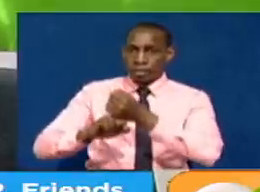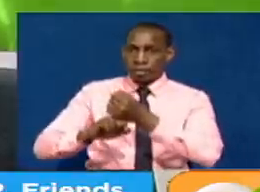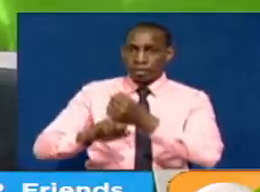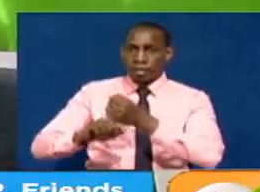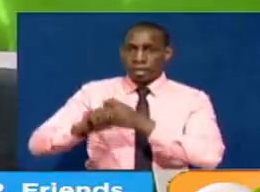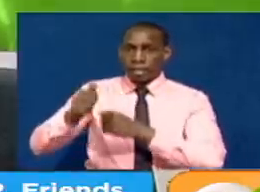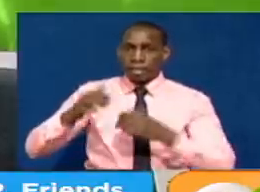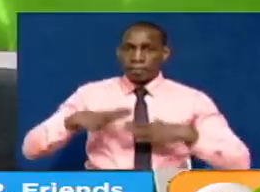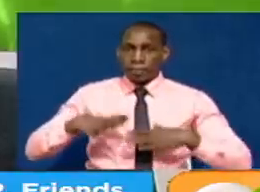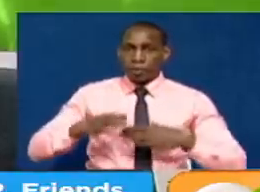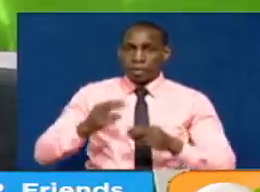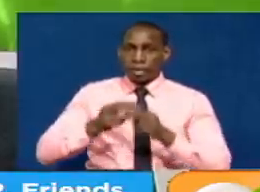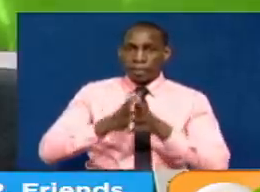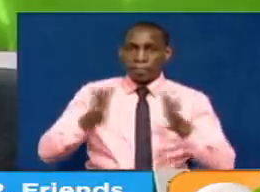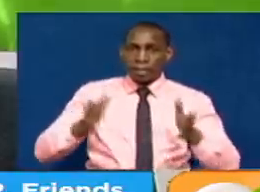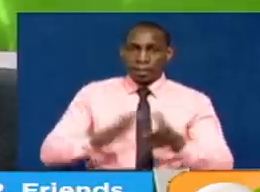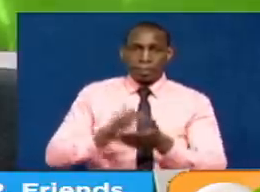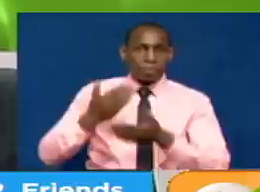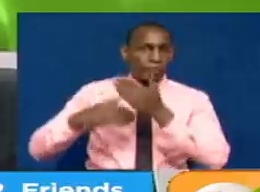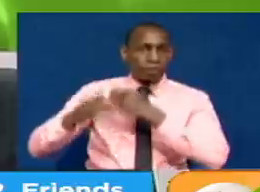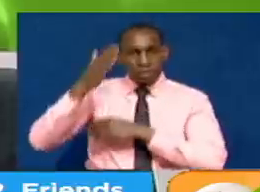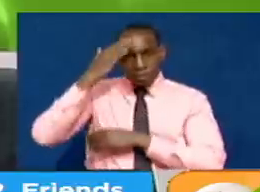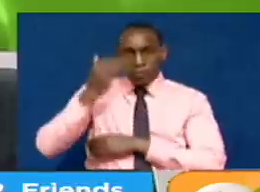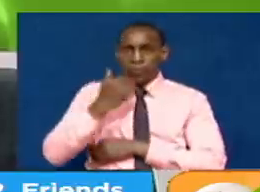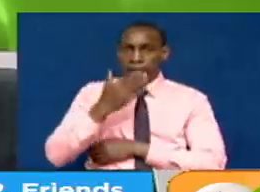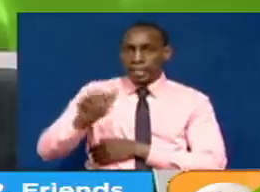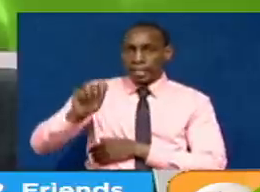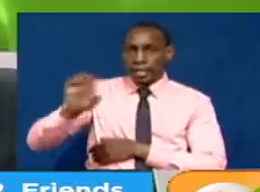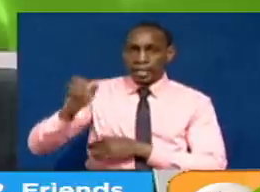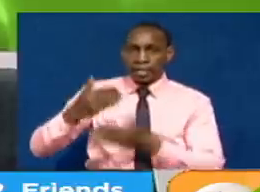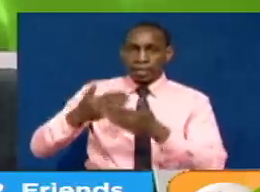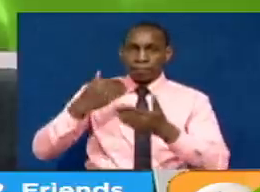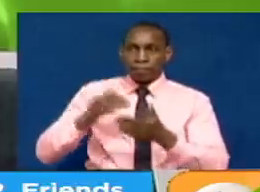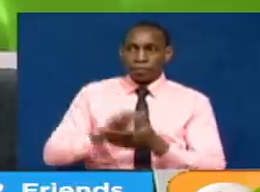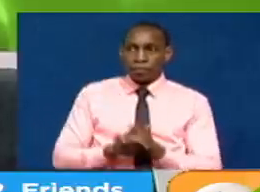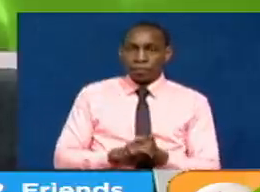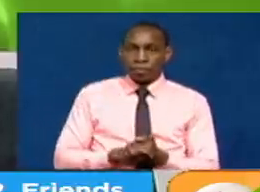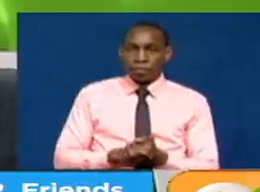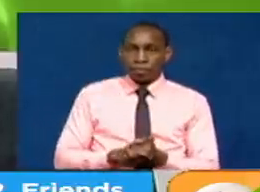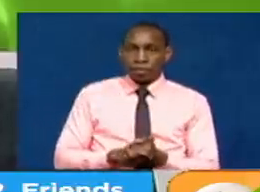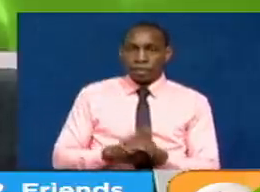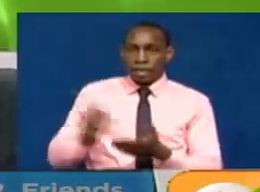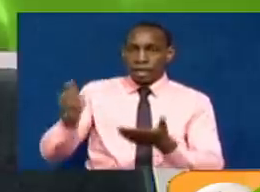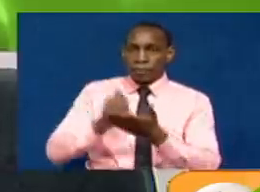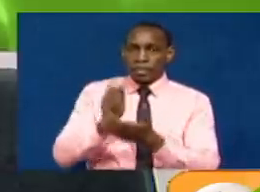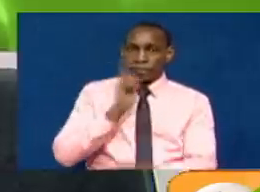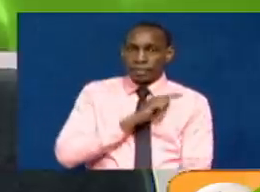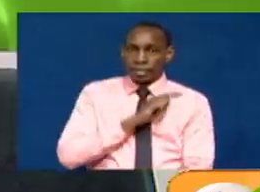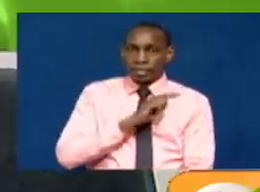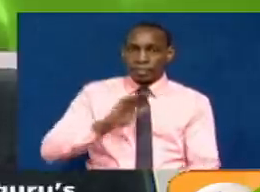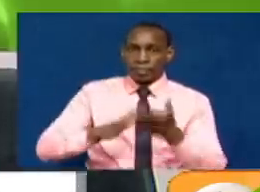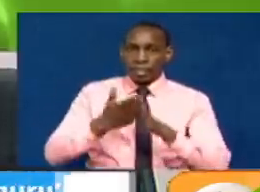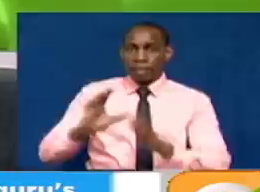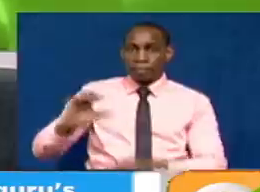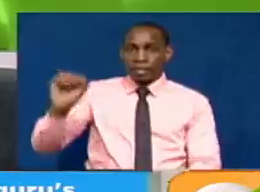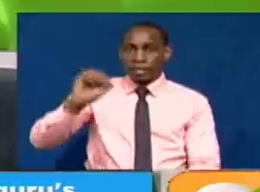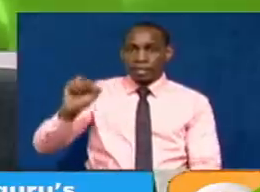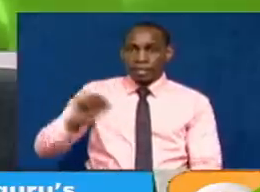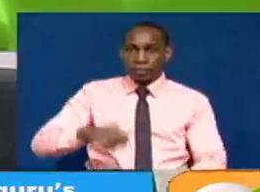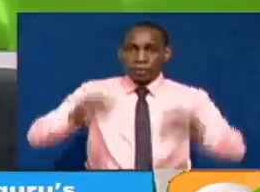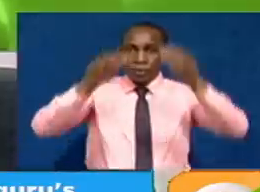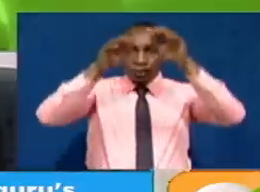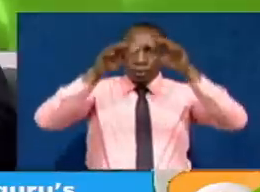The first rocket boosters, we knew nothing about Anne Waiguru before she was appointed cabinet secretary for